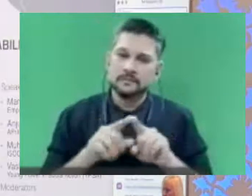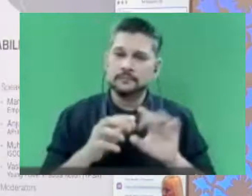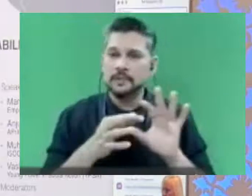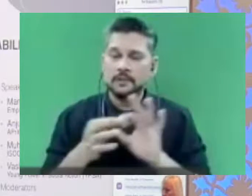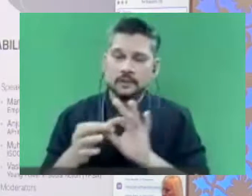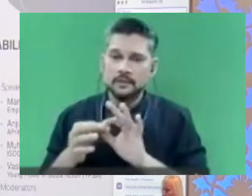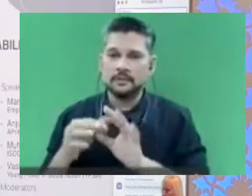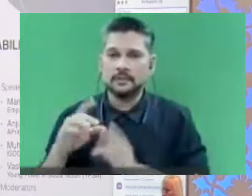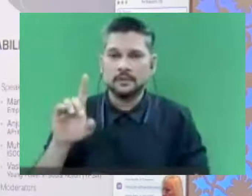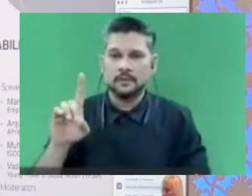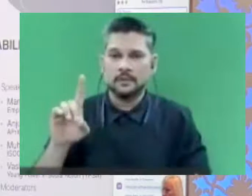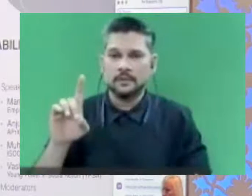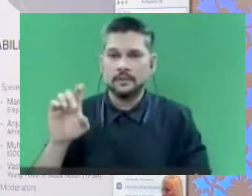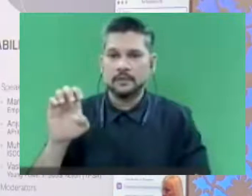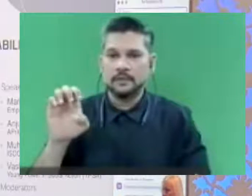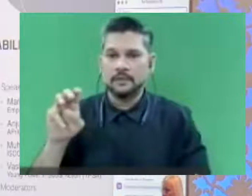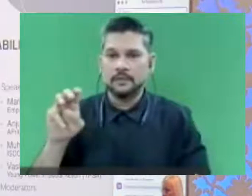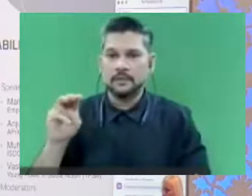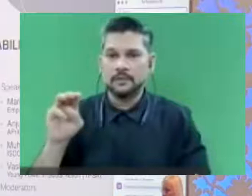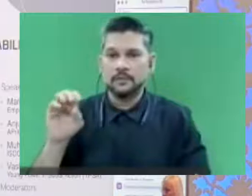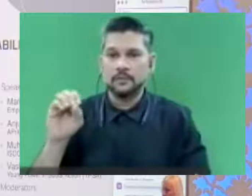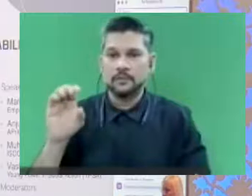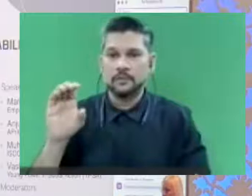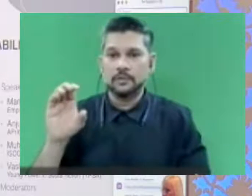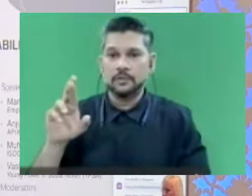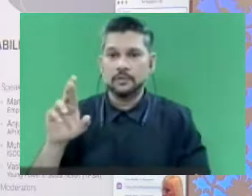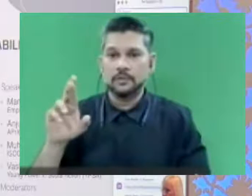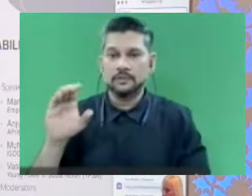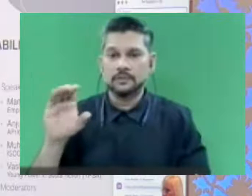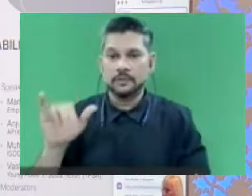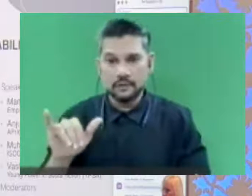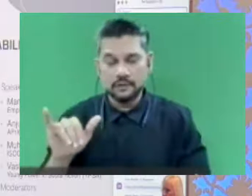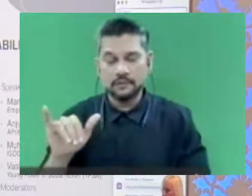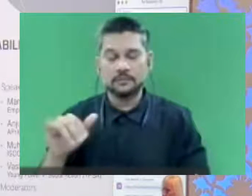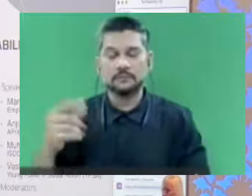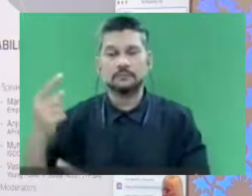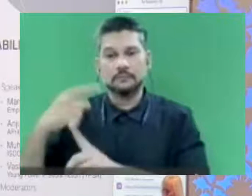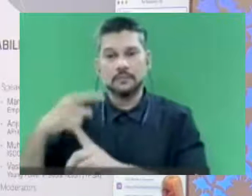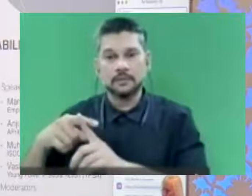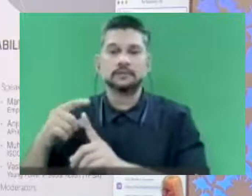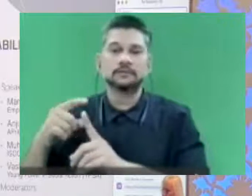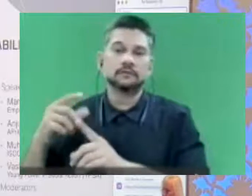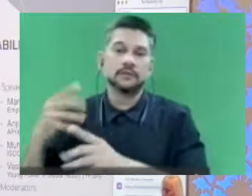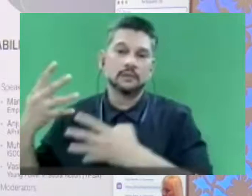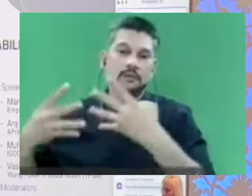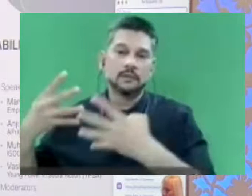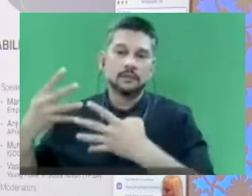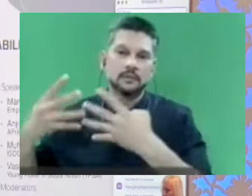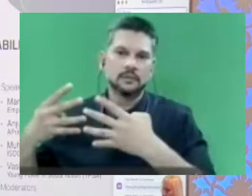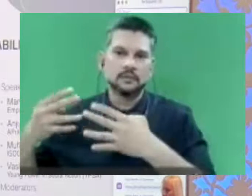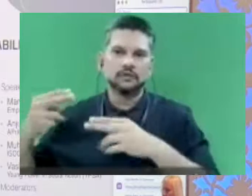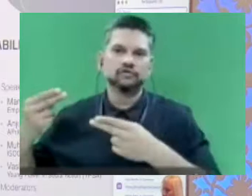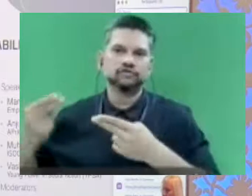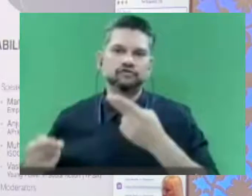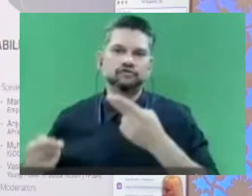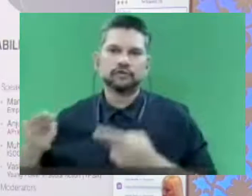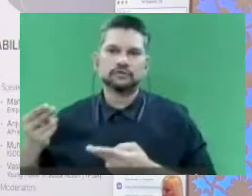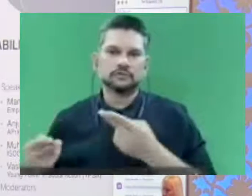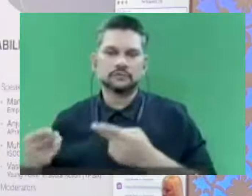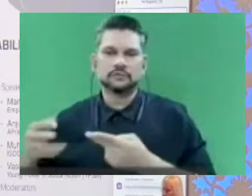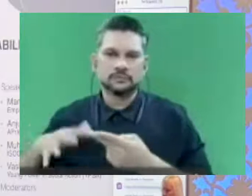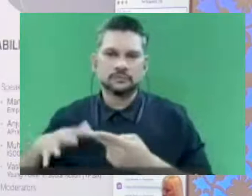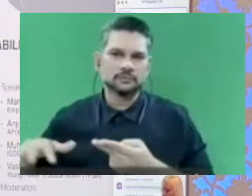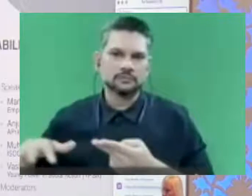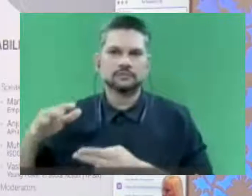but also it's about the data justice as well for the people with the disabilities, for the women,